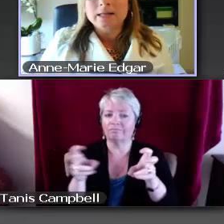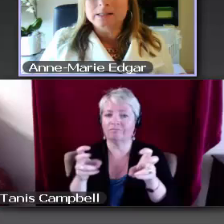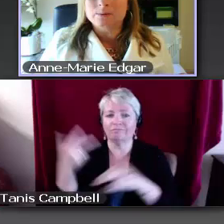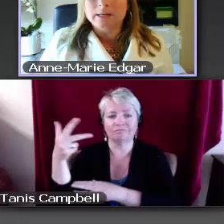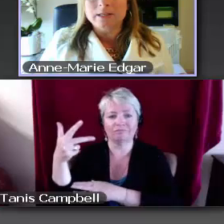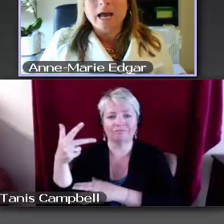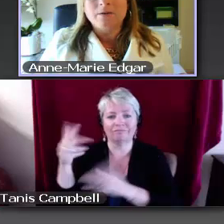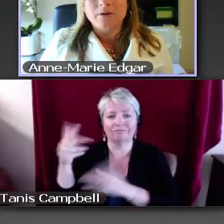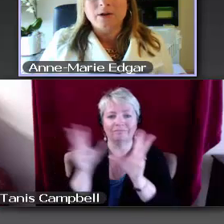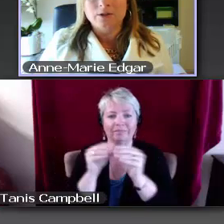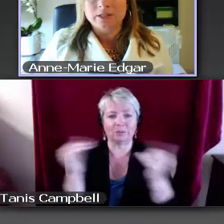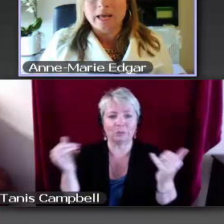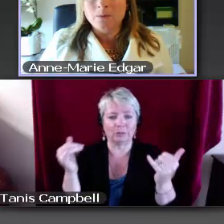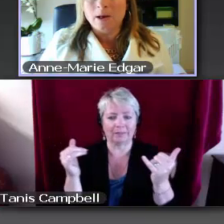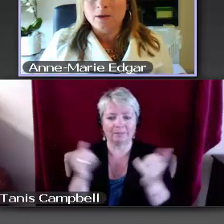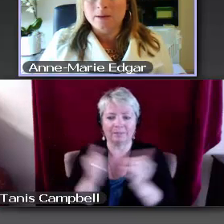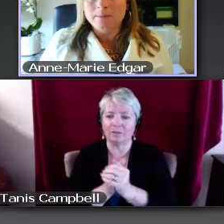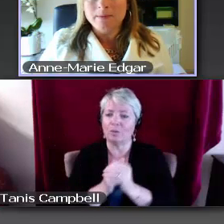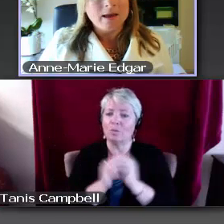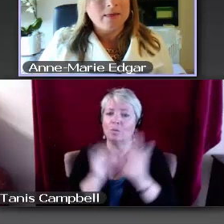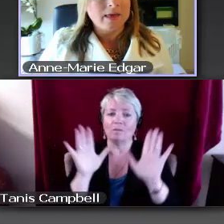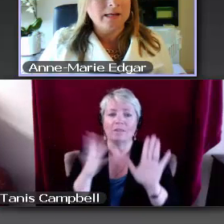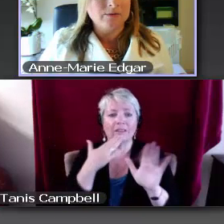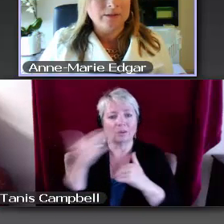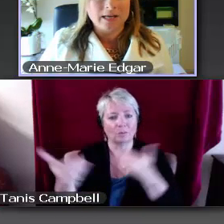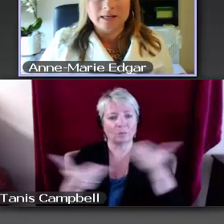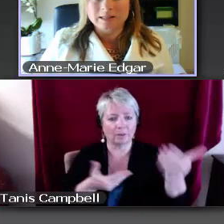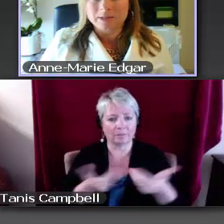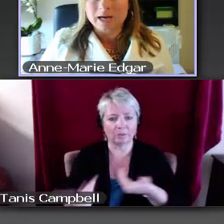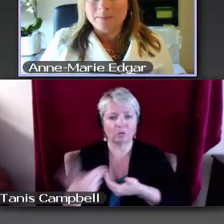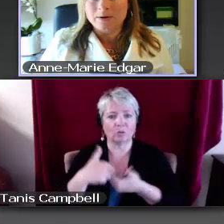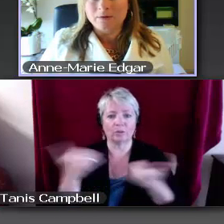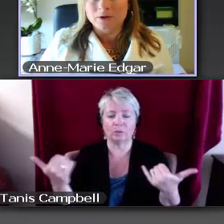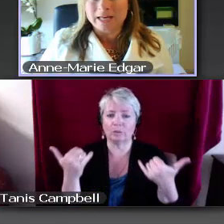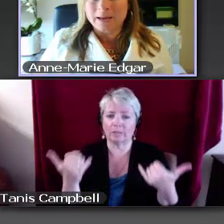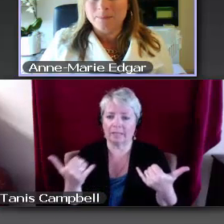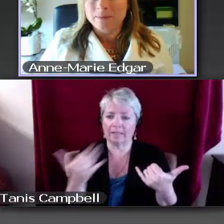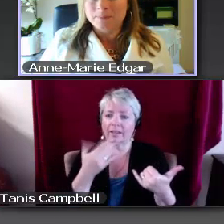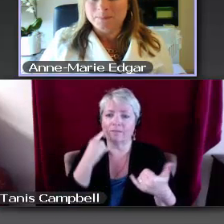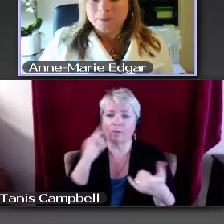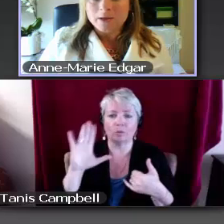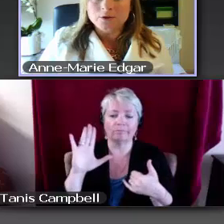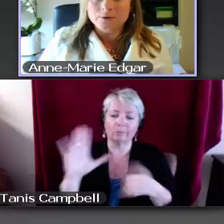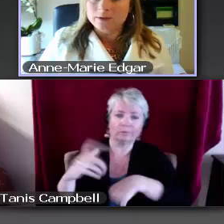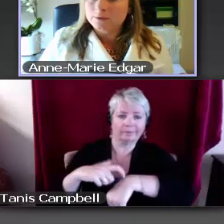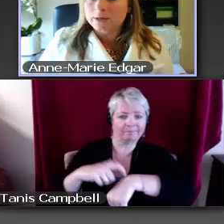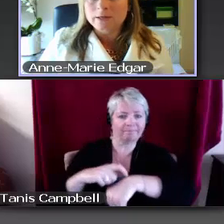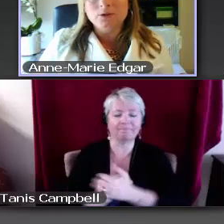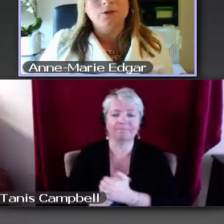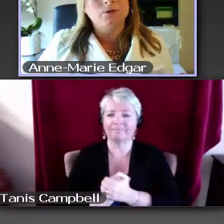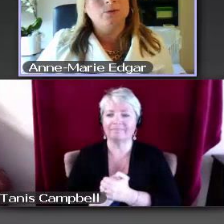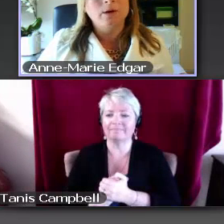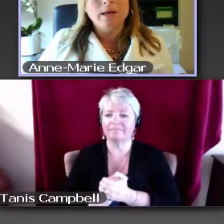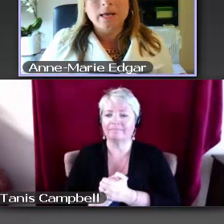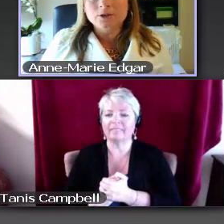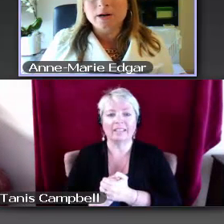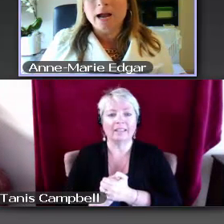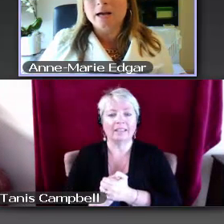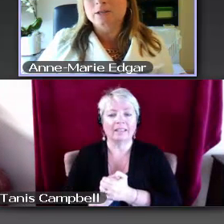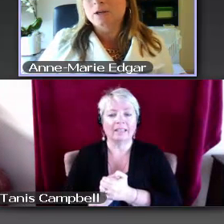So again, it's great to have you here today. Welcome, and thanks for taking some time out of your day. Do feel free